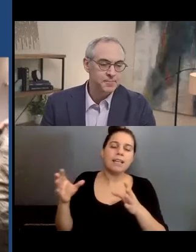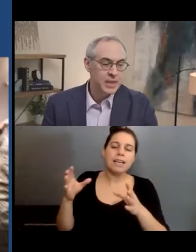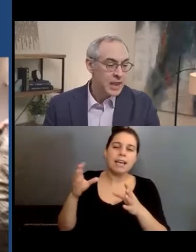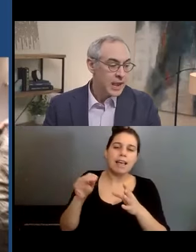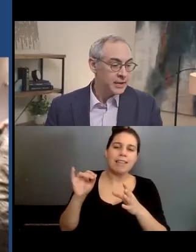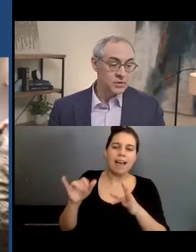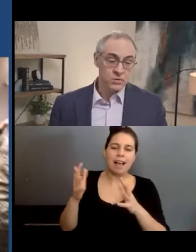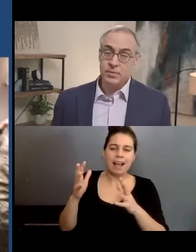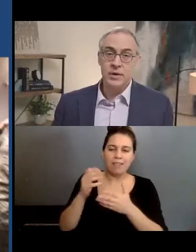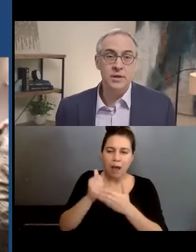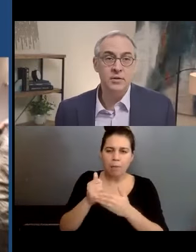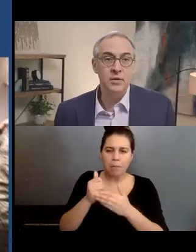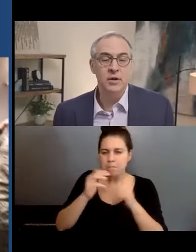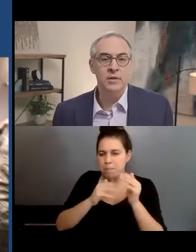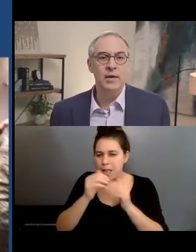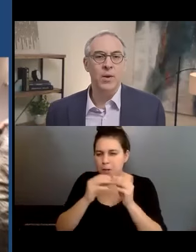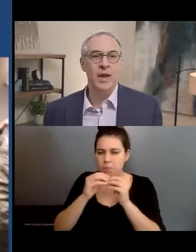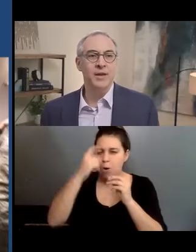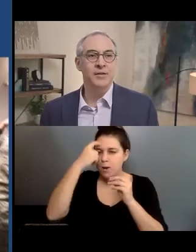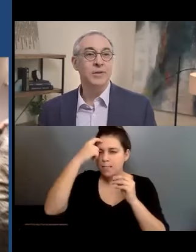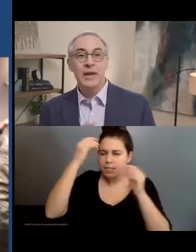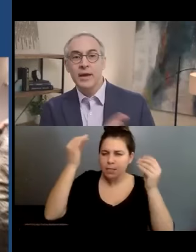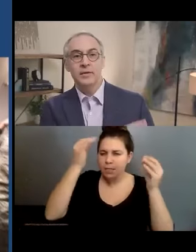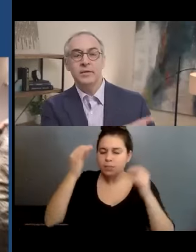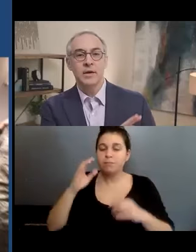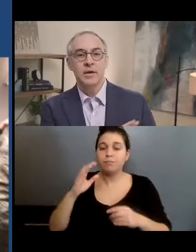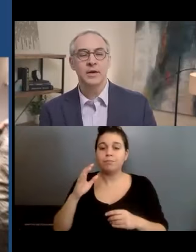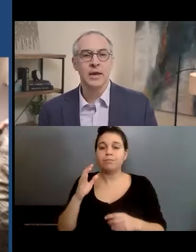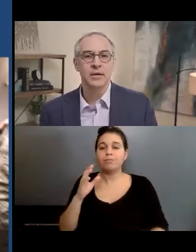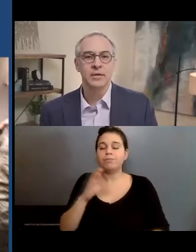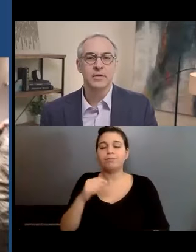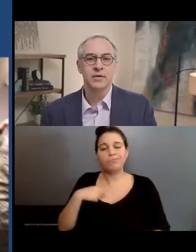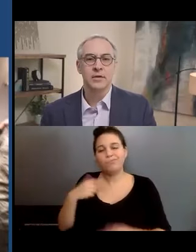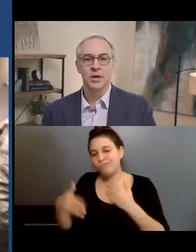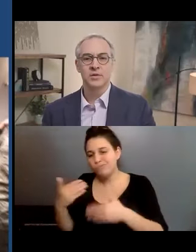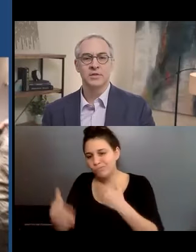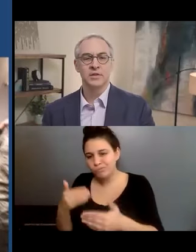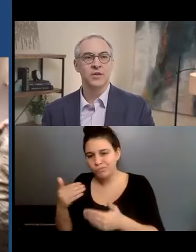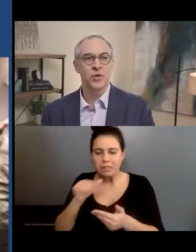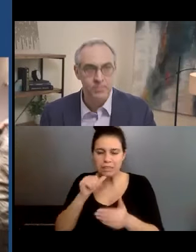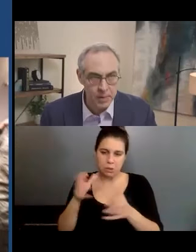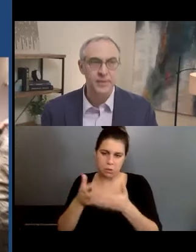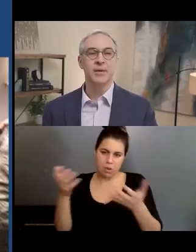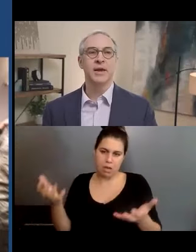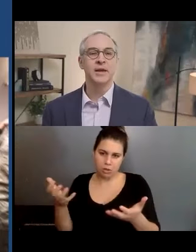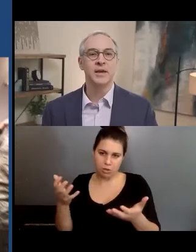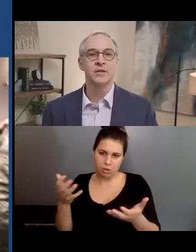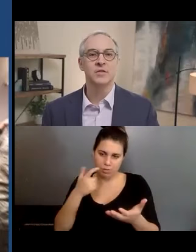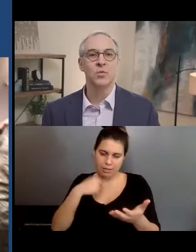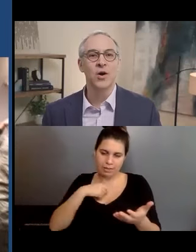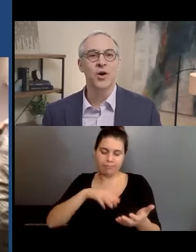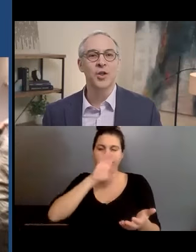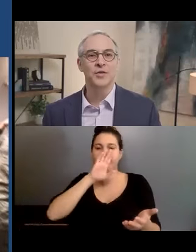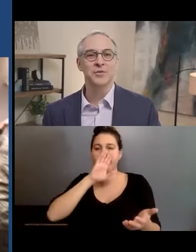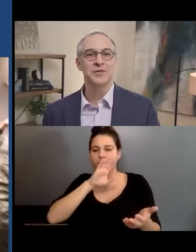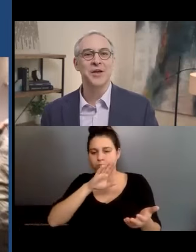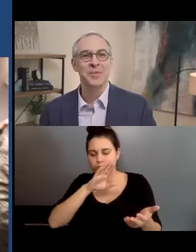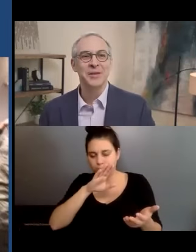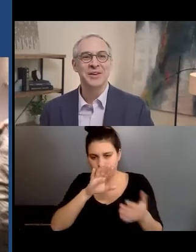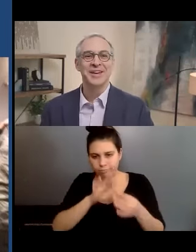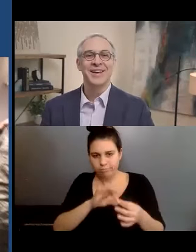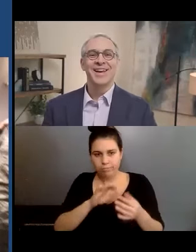percolating. And so continued along that way, and really hadn't done much since kind of bumping my head against the wall of